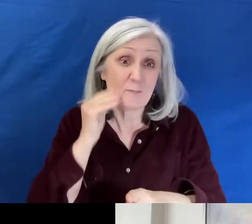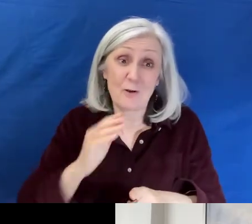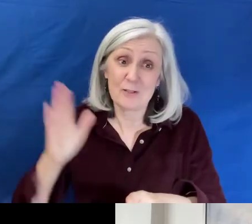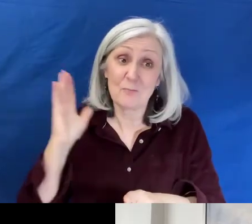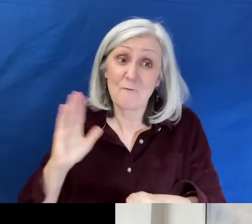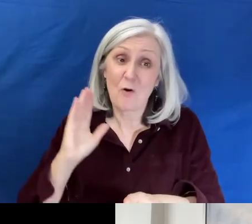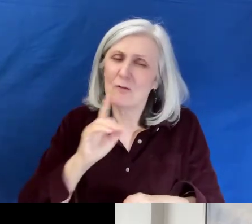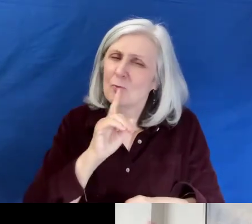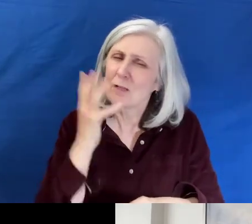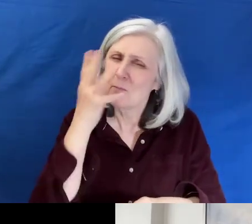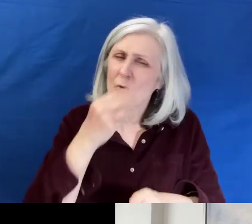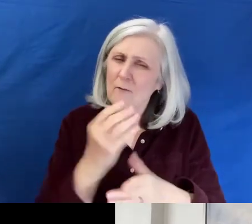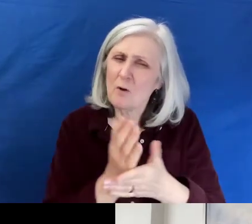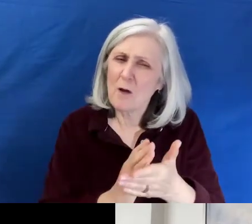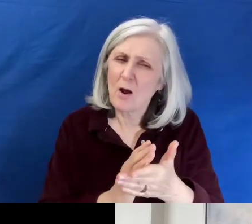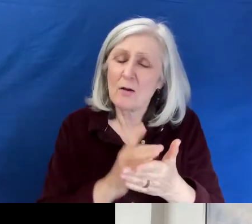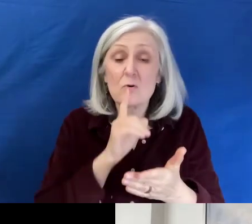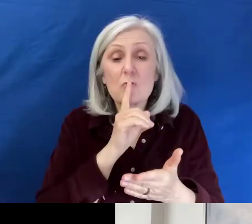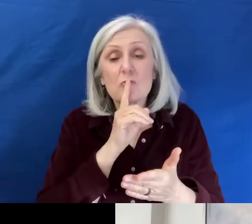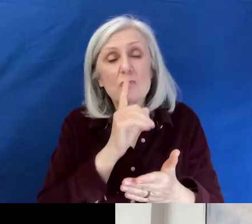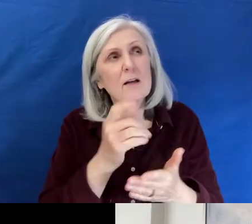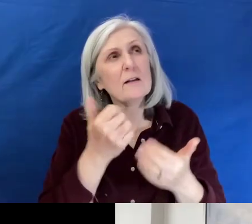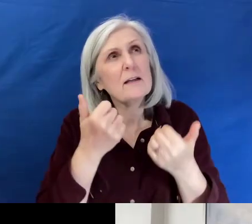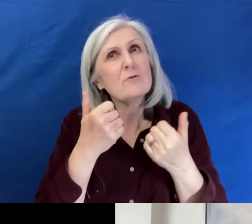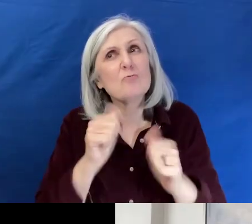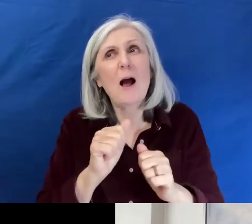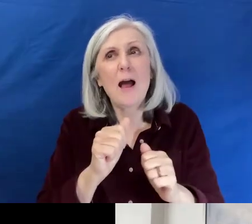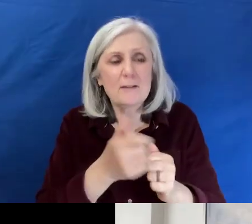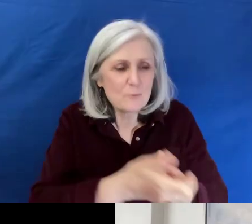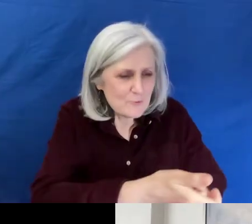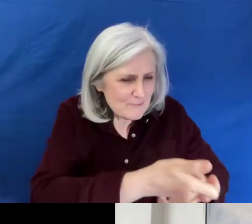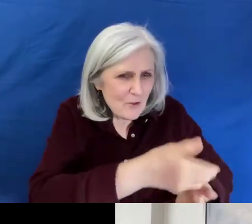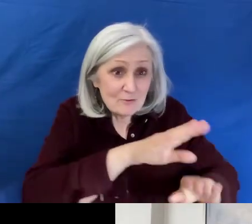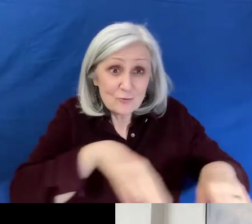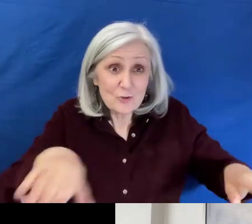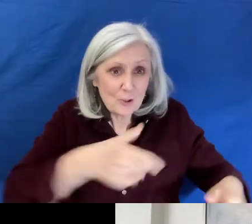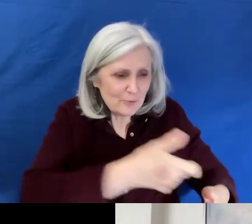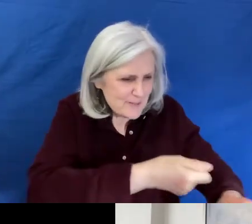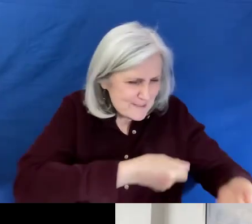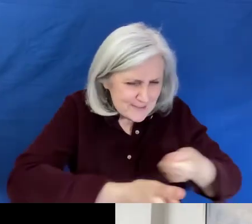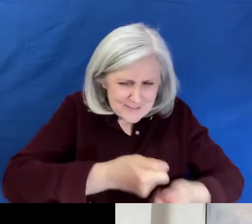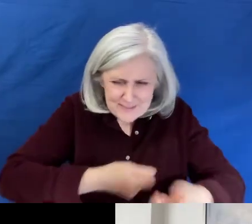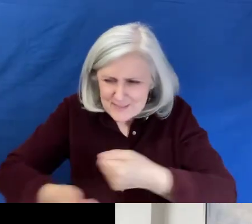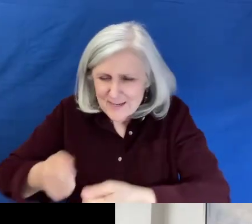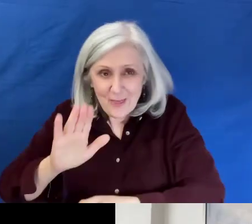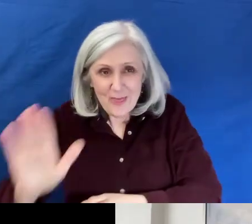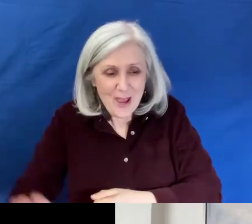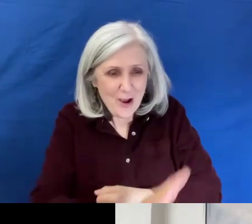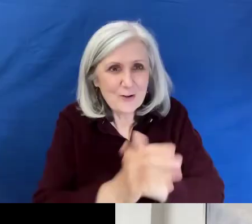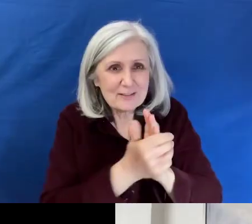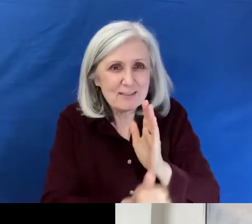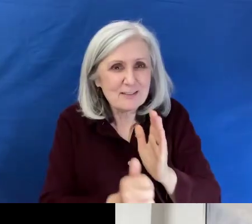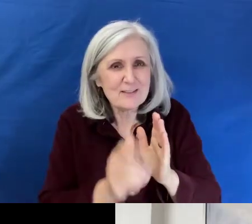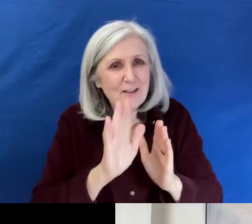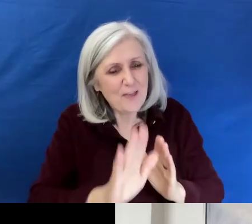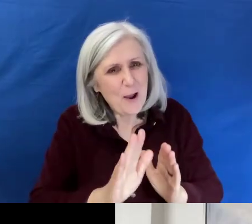And she's really bringing out all of the children's best assets because, they've gone through a lot.